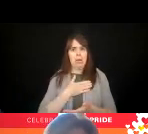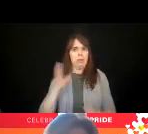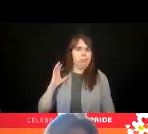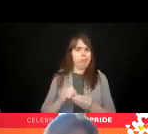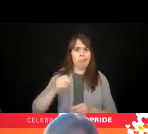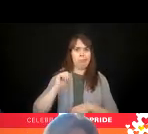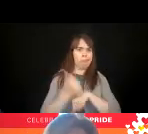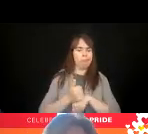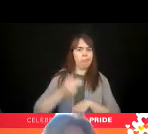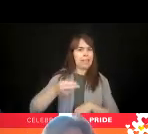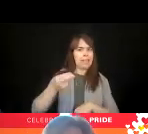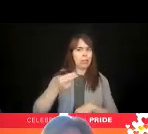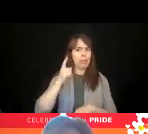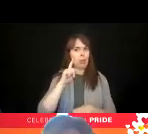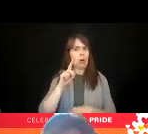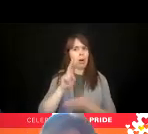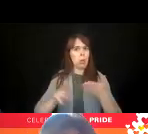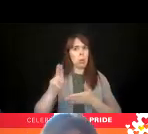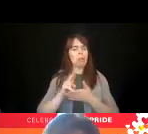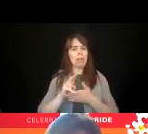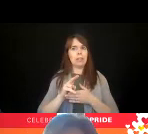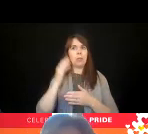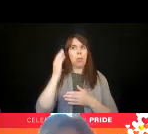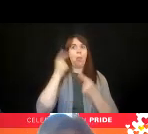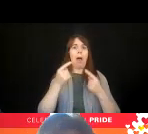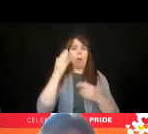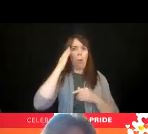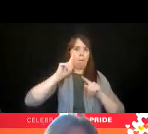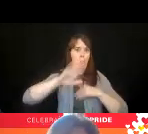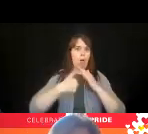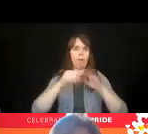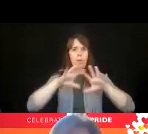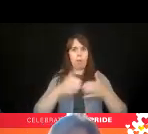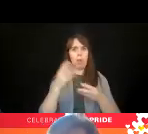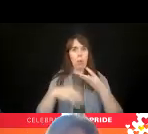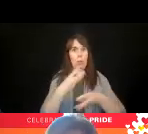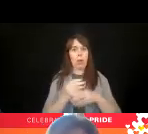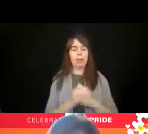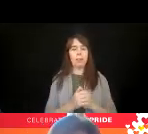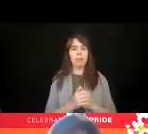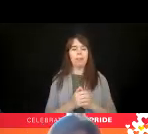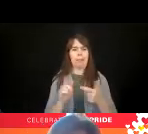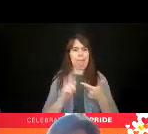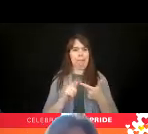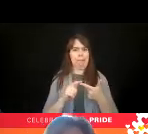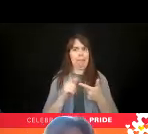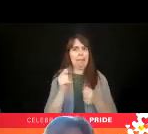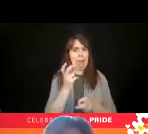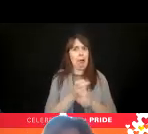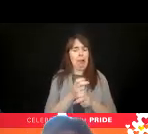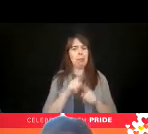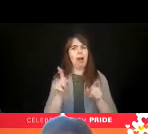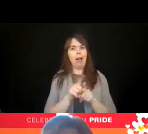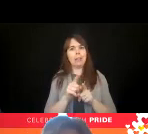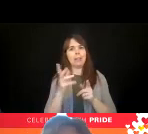university's global brand. Now, this was the next one's a tough one, but we wanted to simplify the architecture